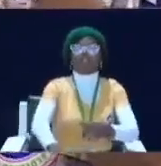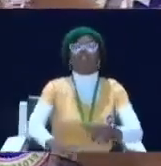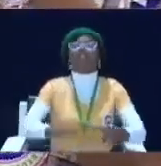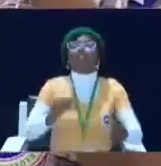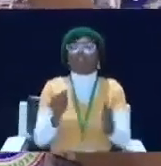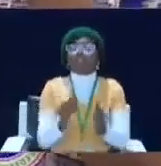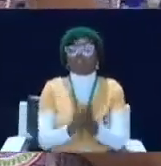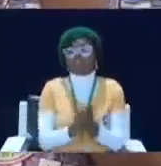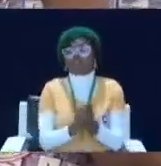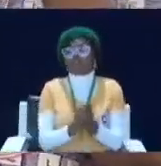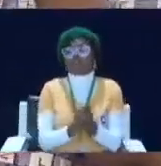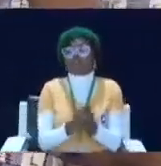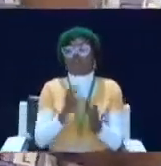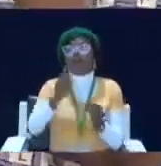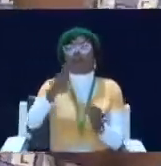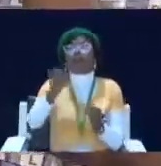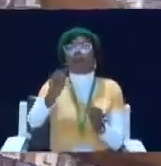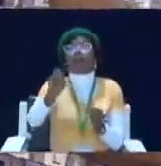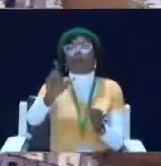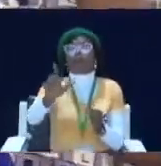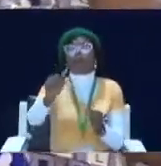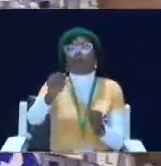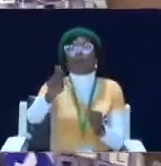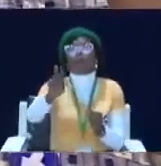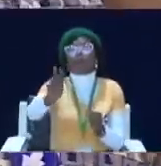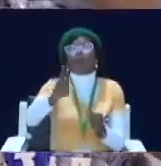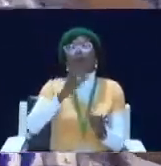yeni ojomu. Praise the